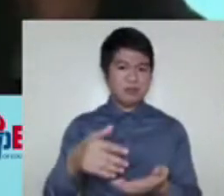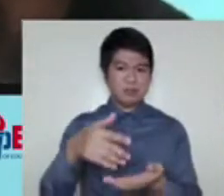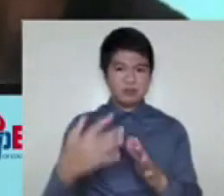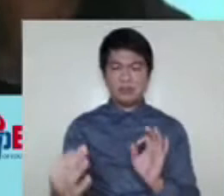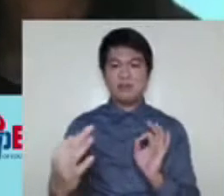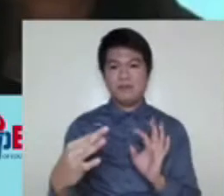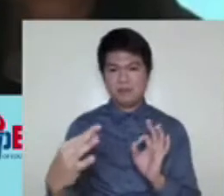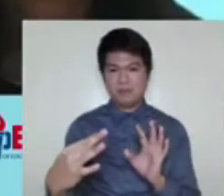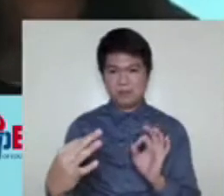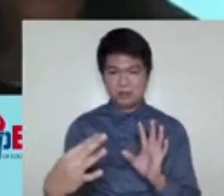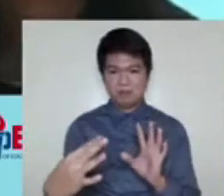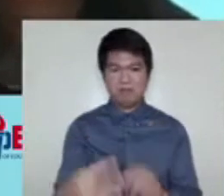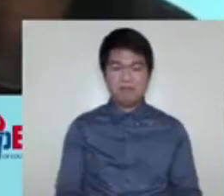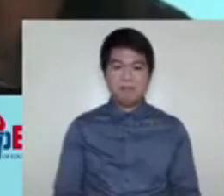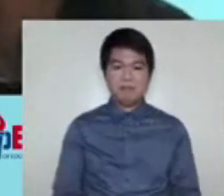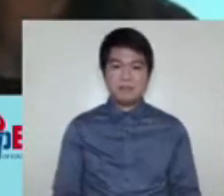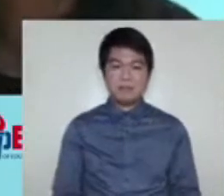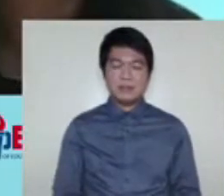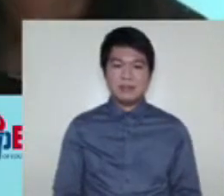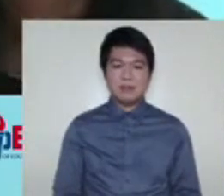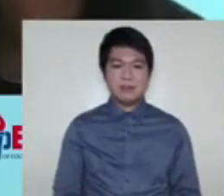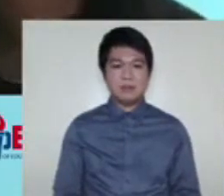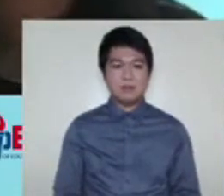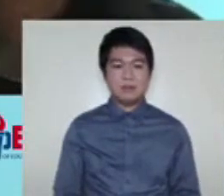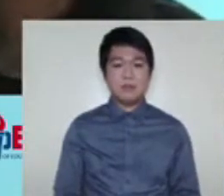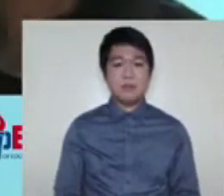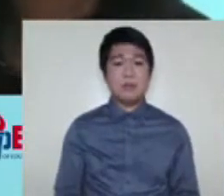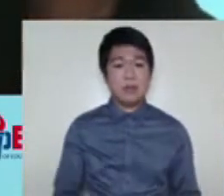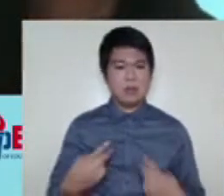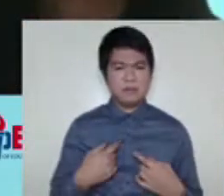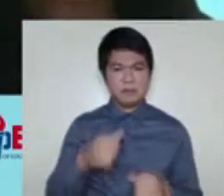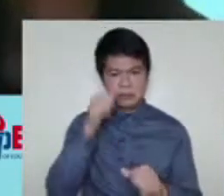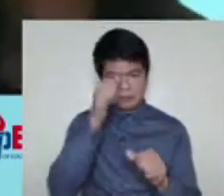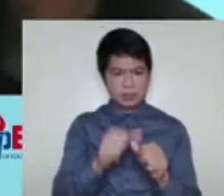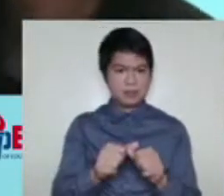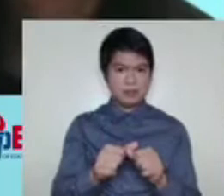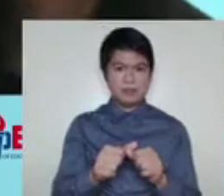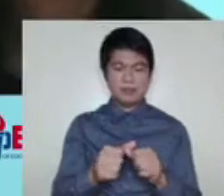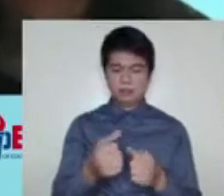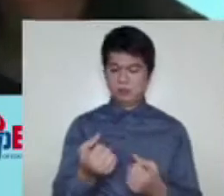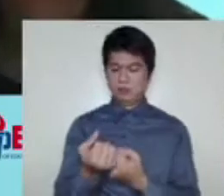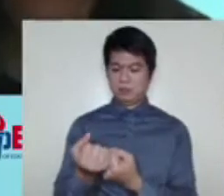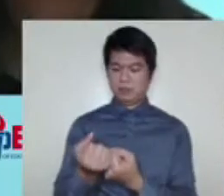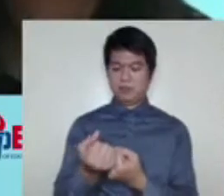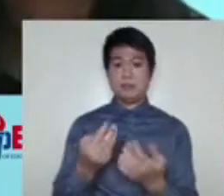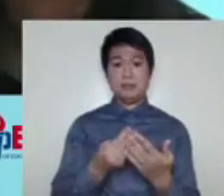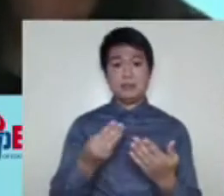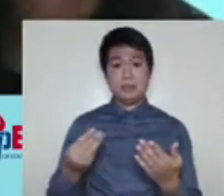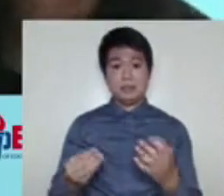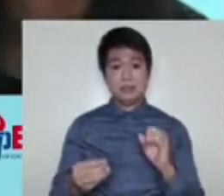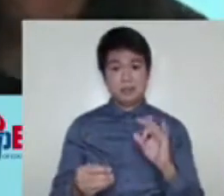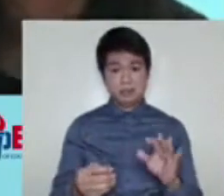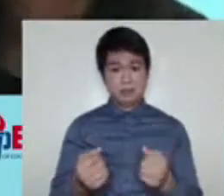Underneath our table, so we have a reminder again, when it comes to supplementary materials, if the supplementary material is